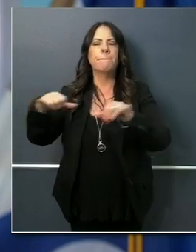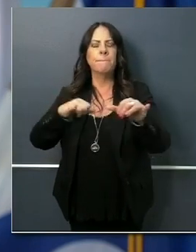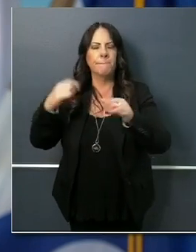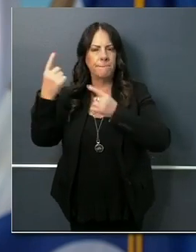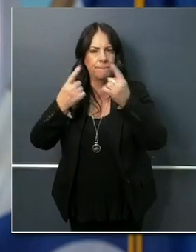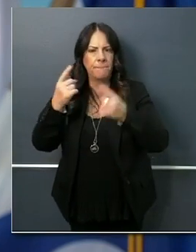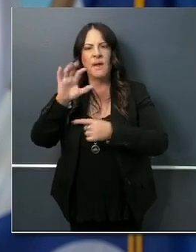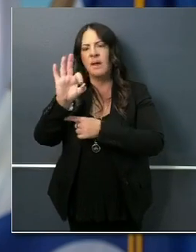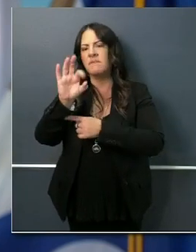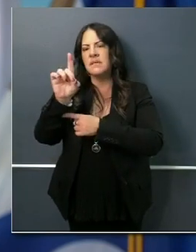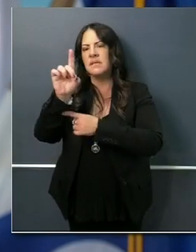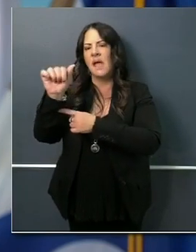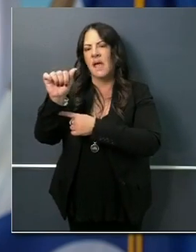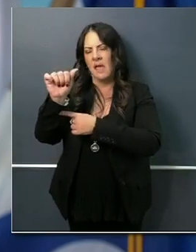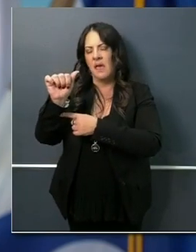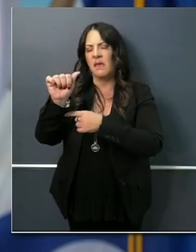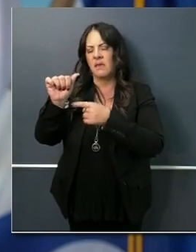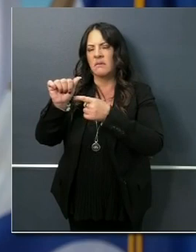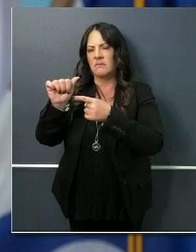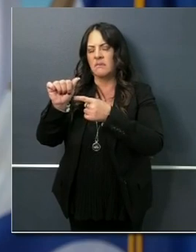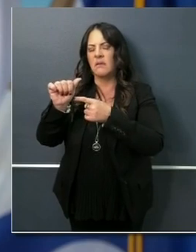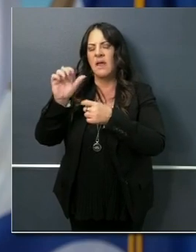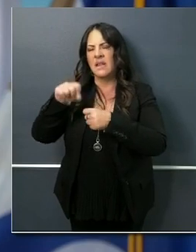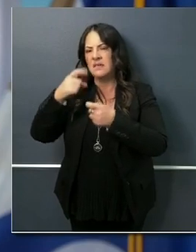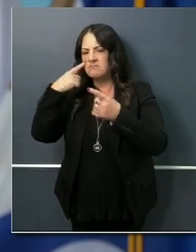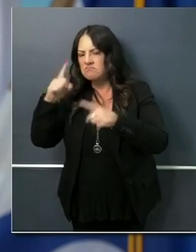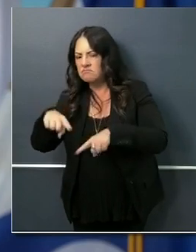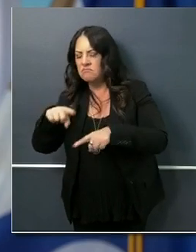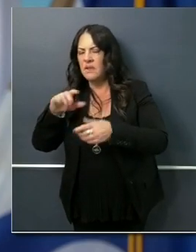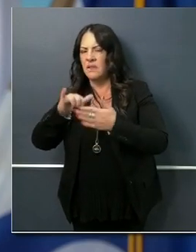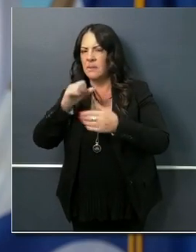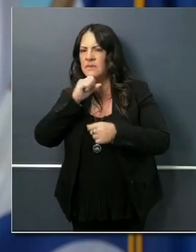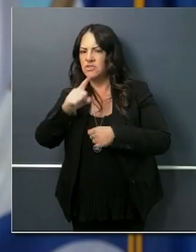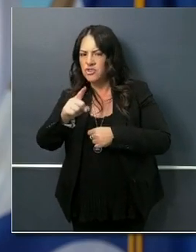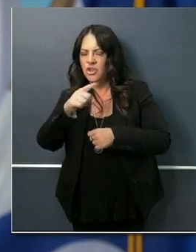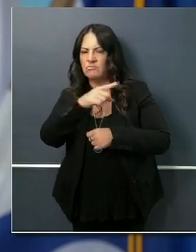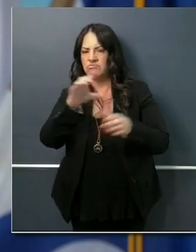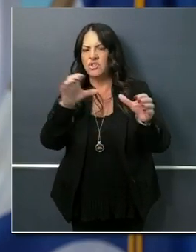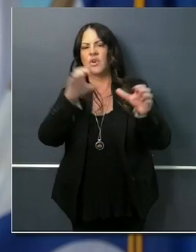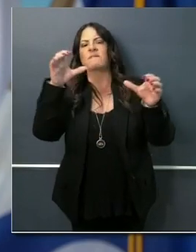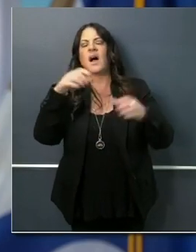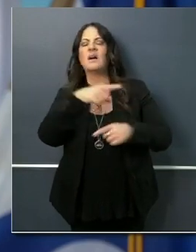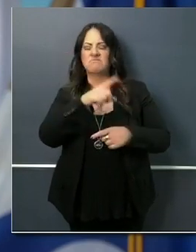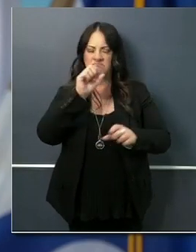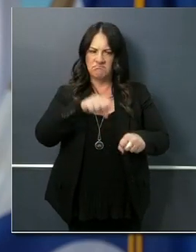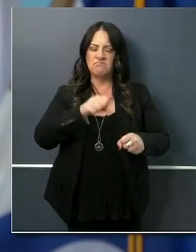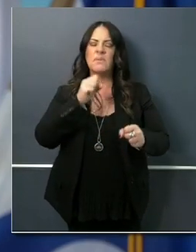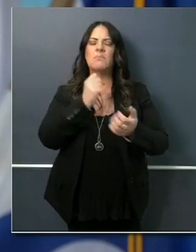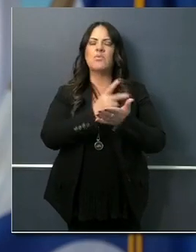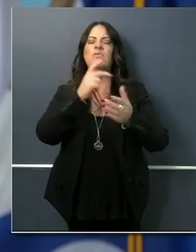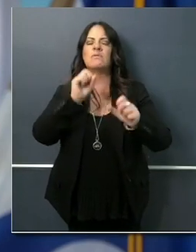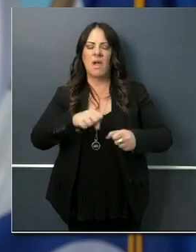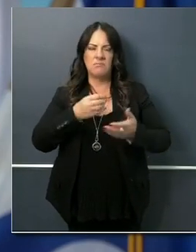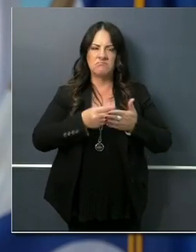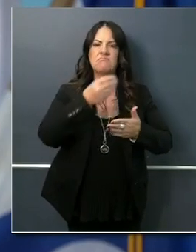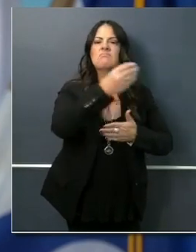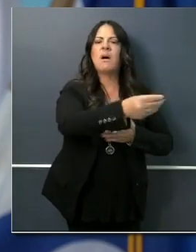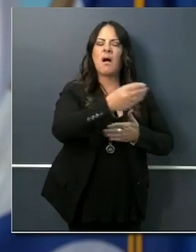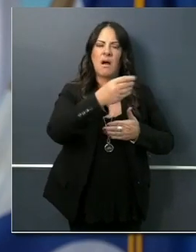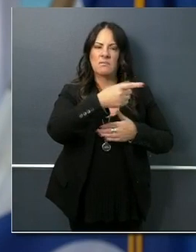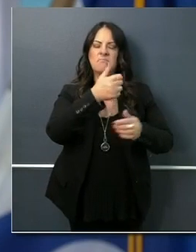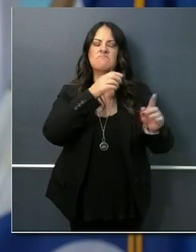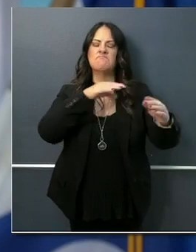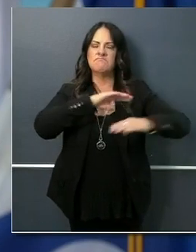FDA components and the NIOSH certification, and then testing lab that we are working with to make sure